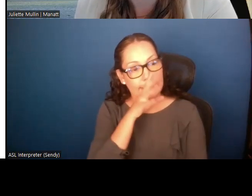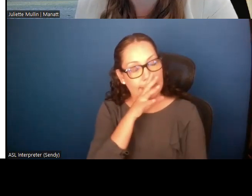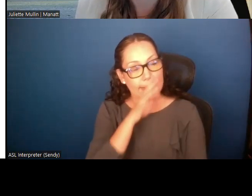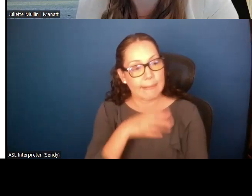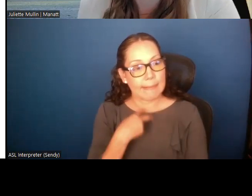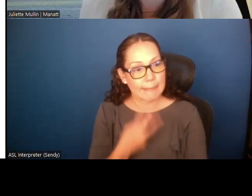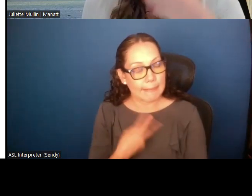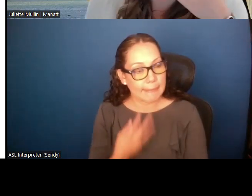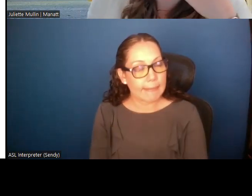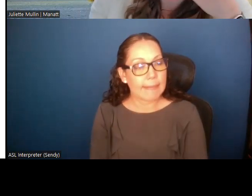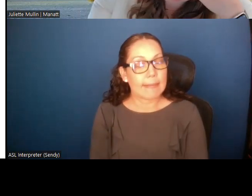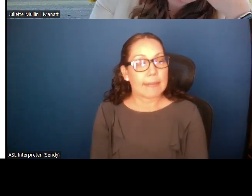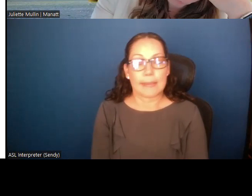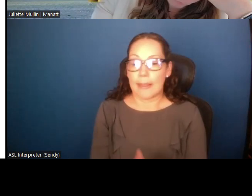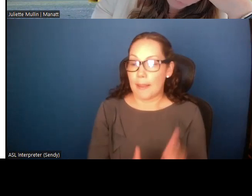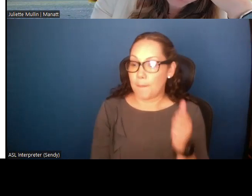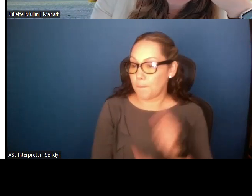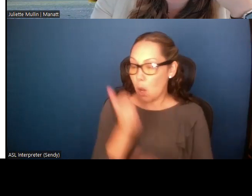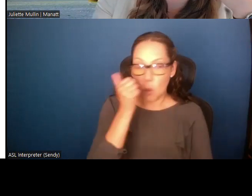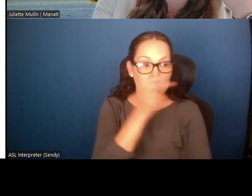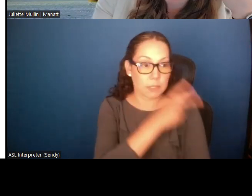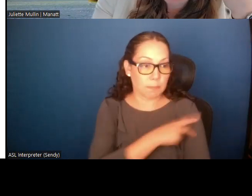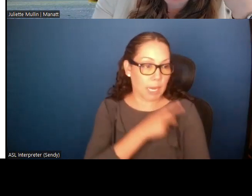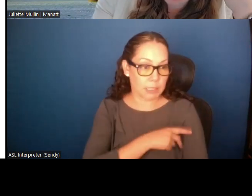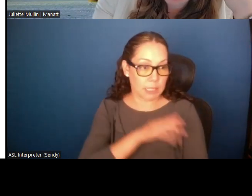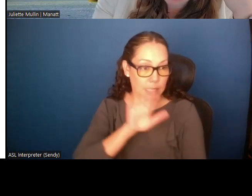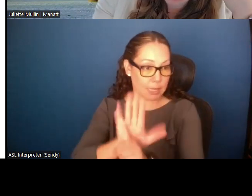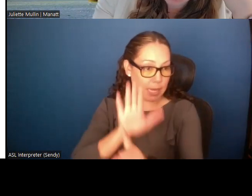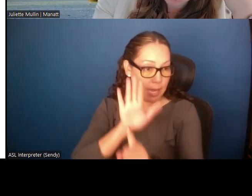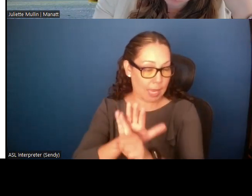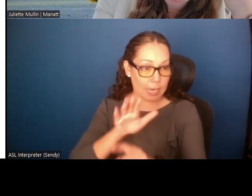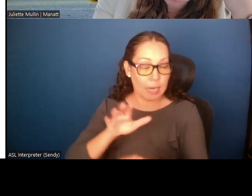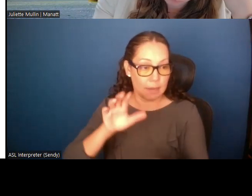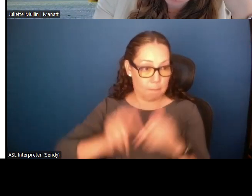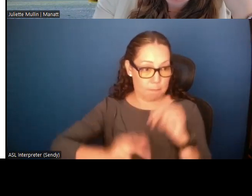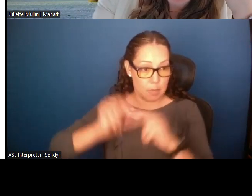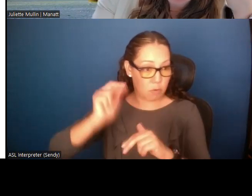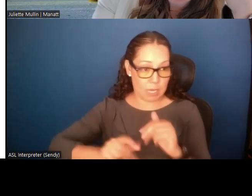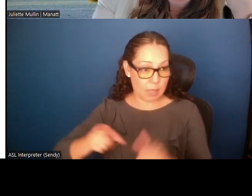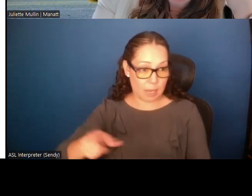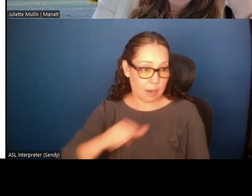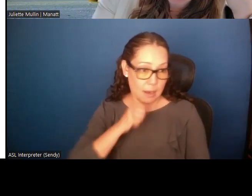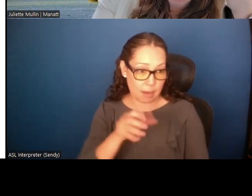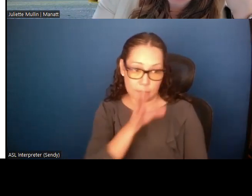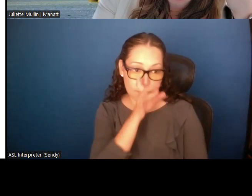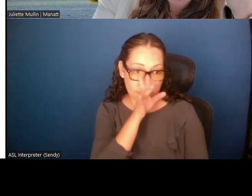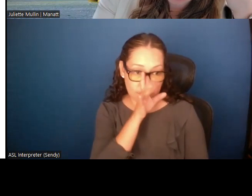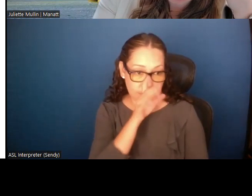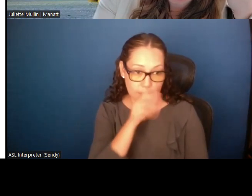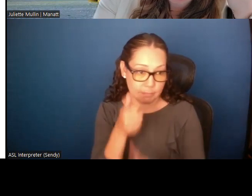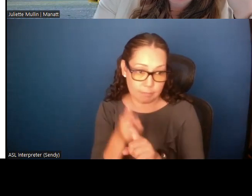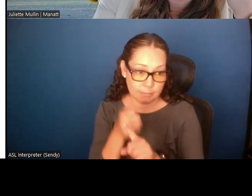and most of the patients or residents in that facility are not verbal. So it's hard